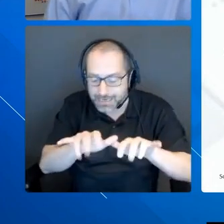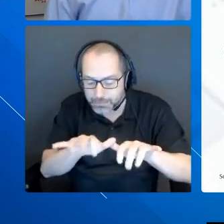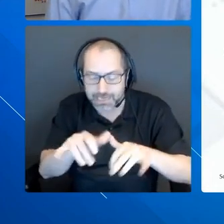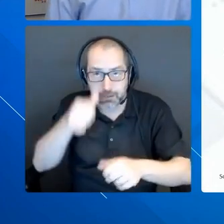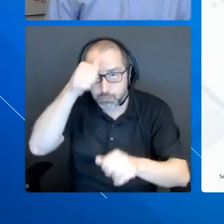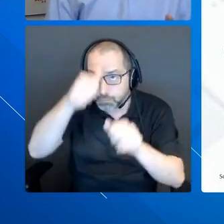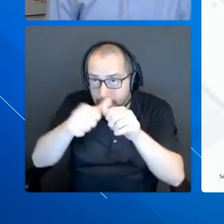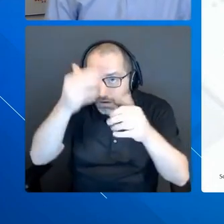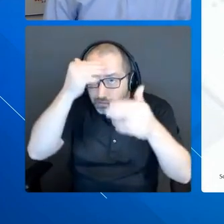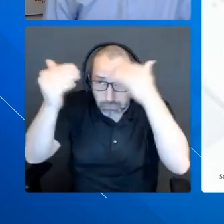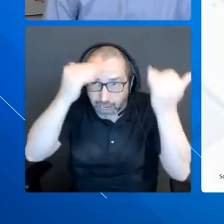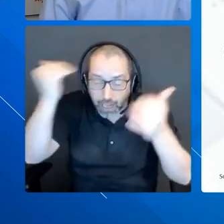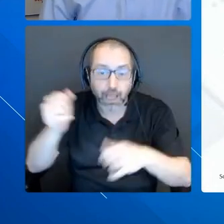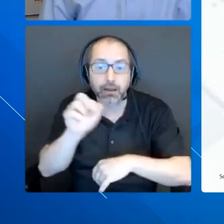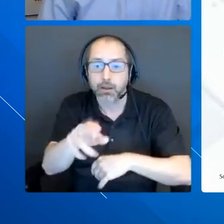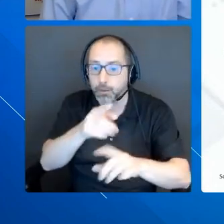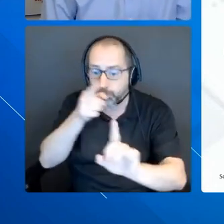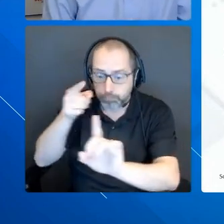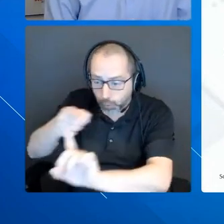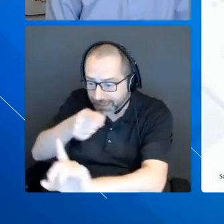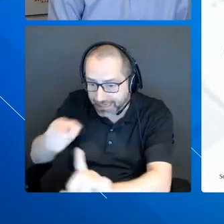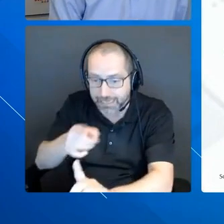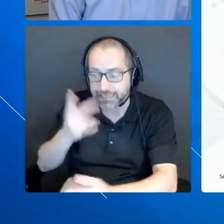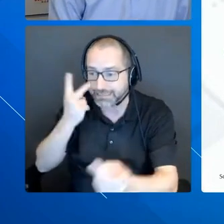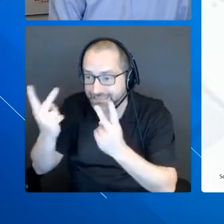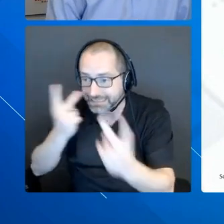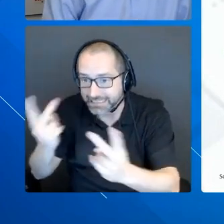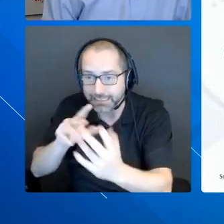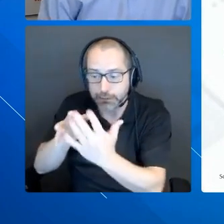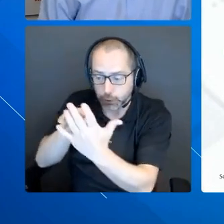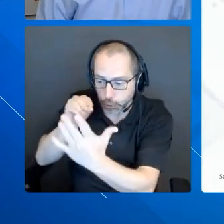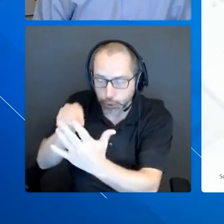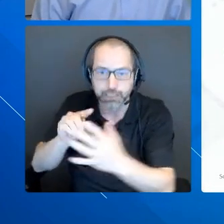remembering, pointing, seeing, learning. I could go on.